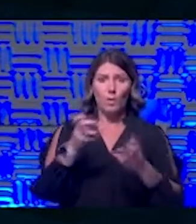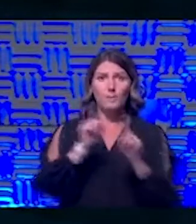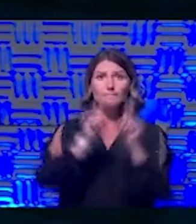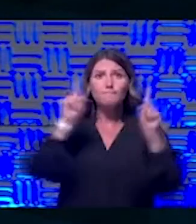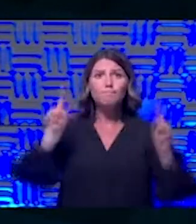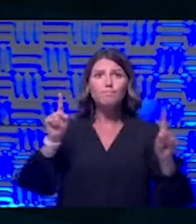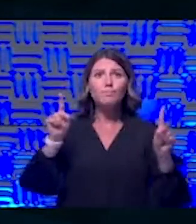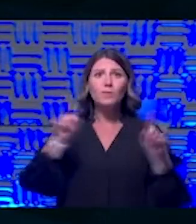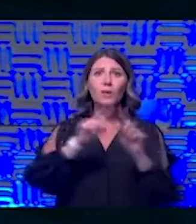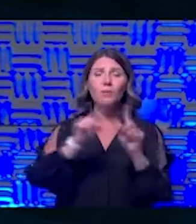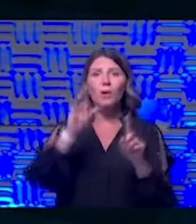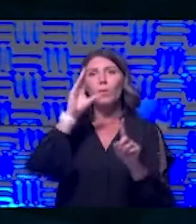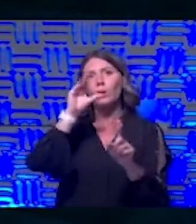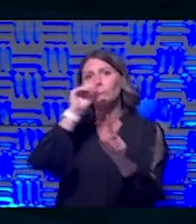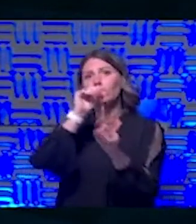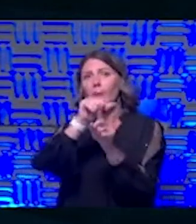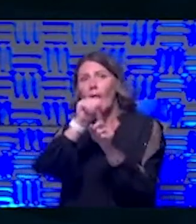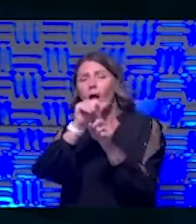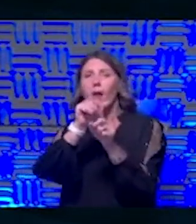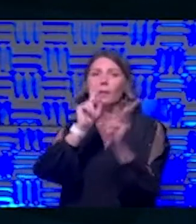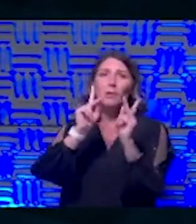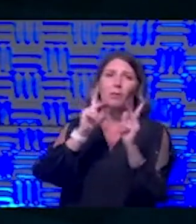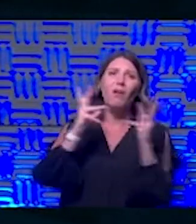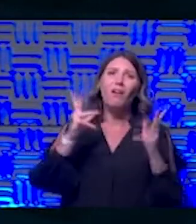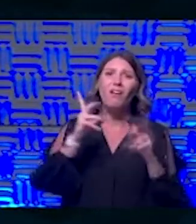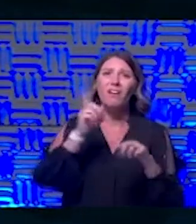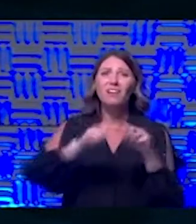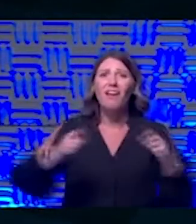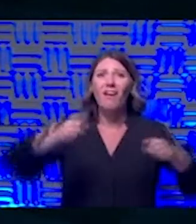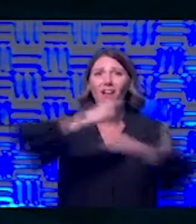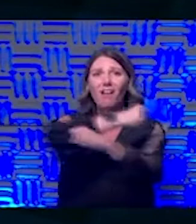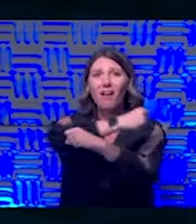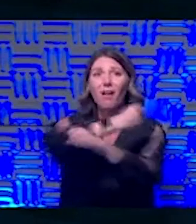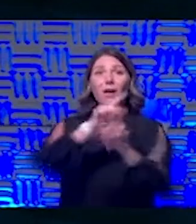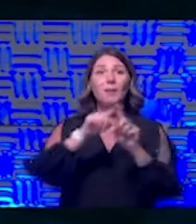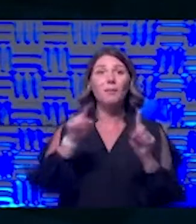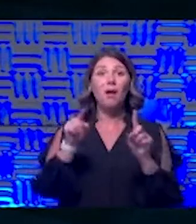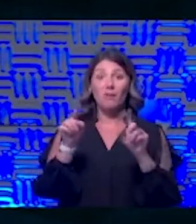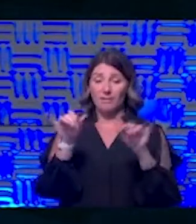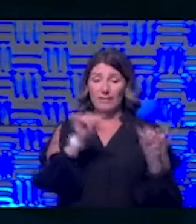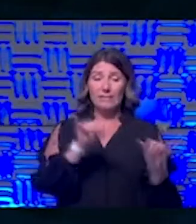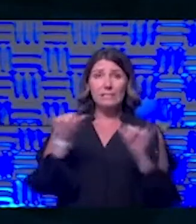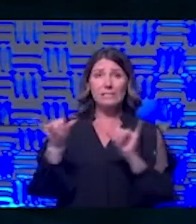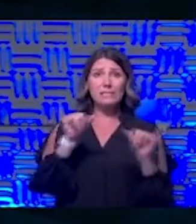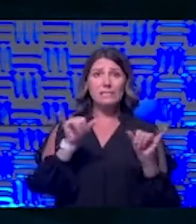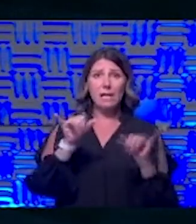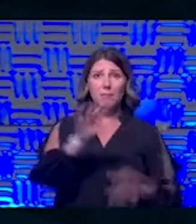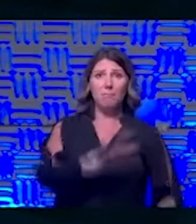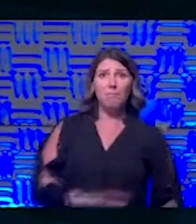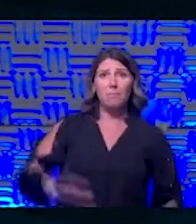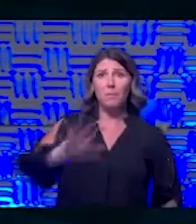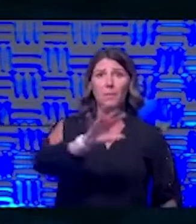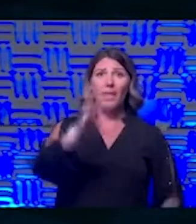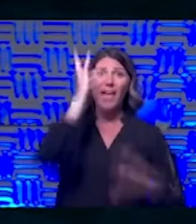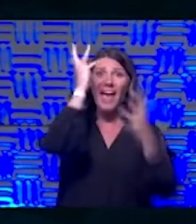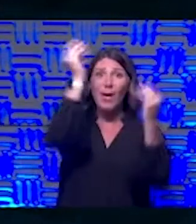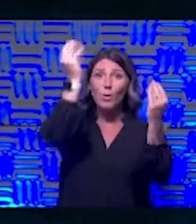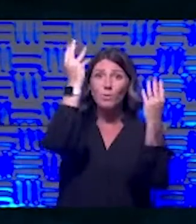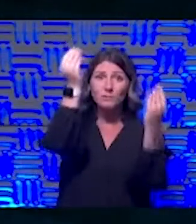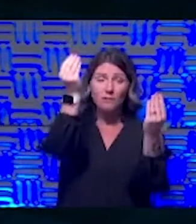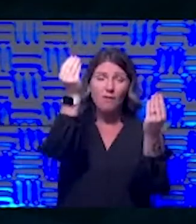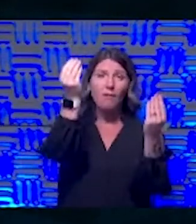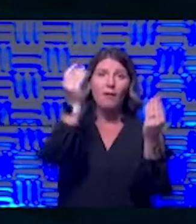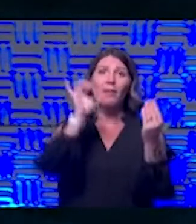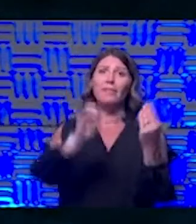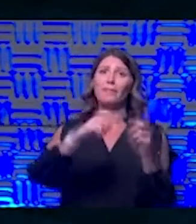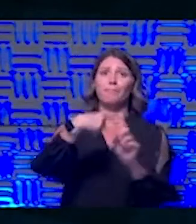you that, I can't just hug you and just be right there, but at least just being in the same relative outdoor space, that's a